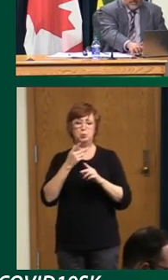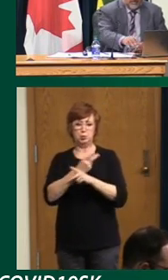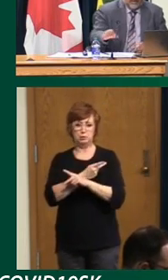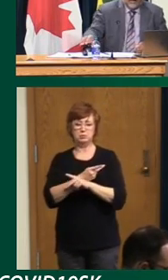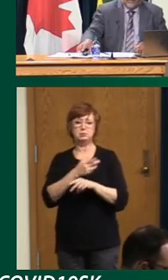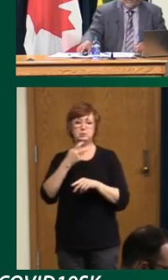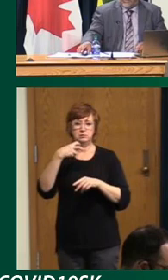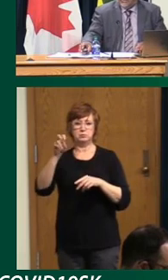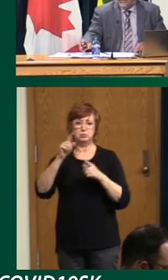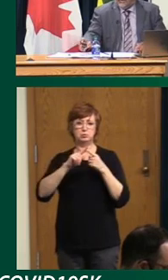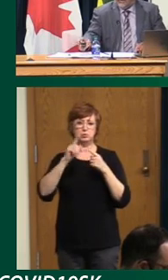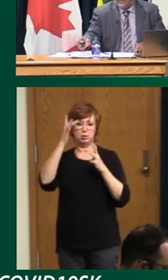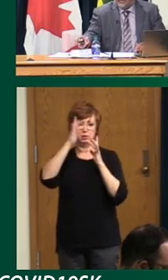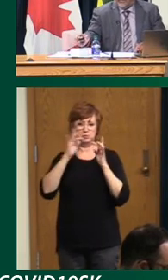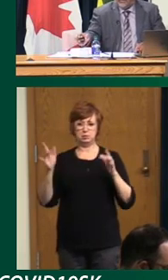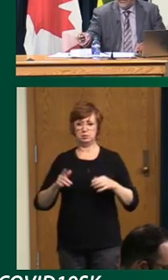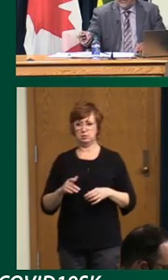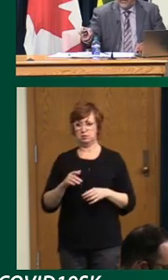Sorry,